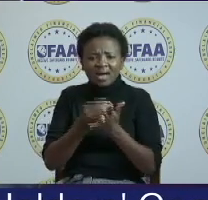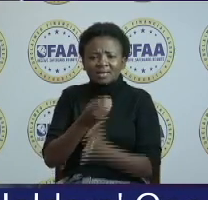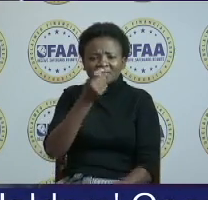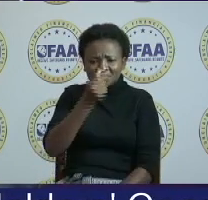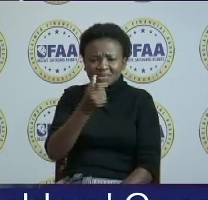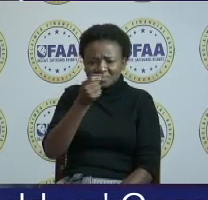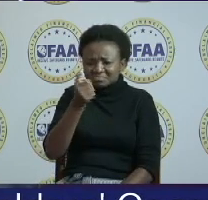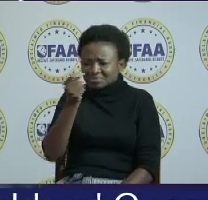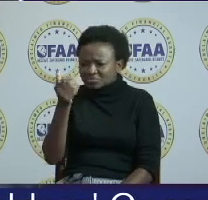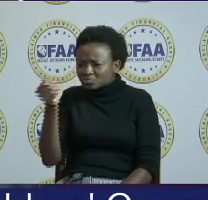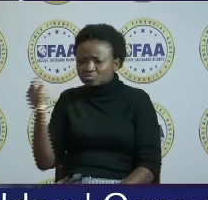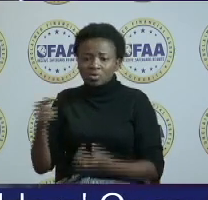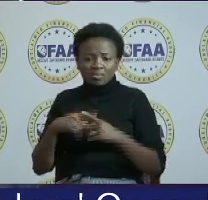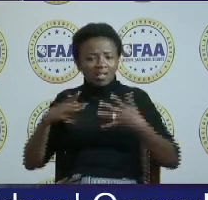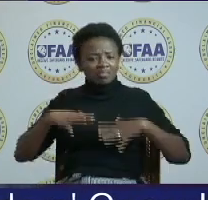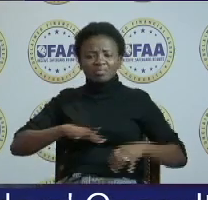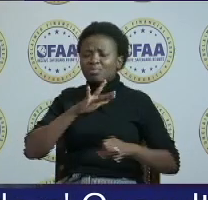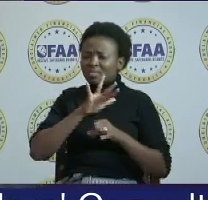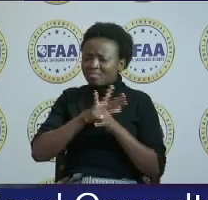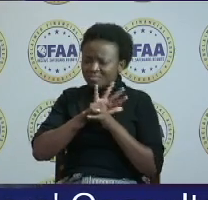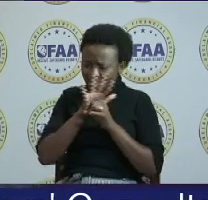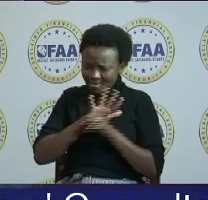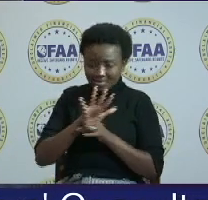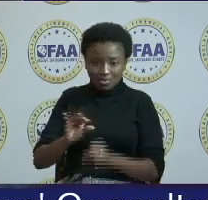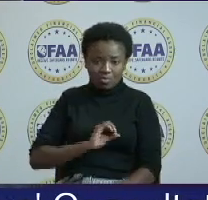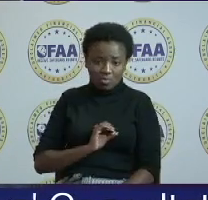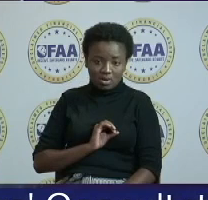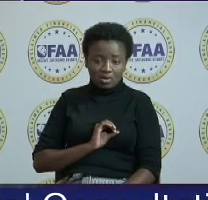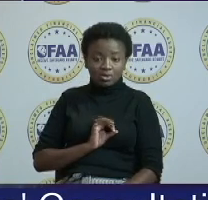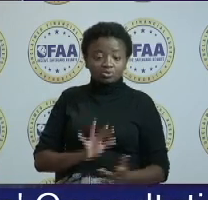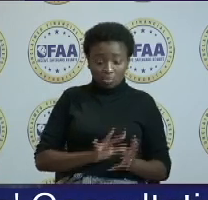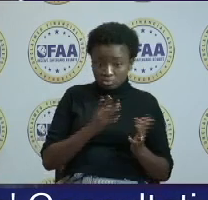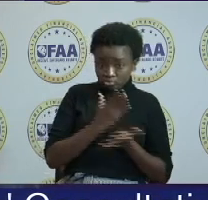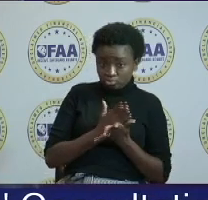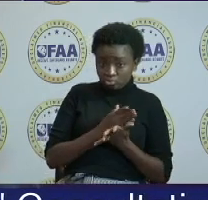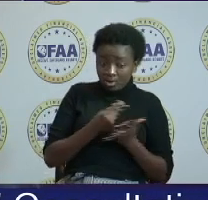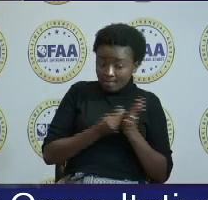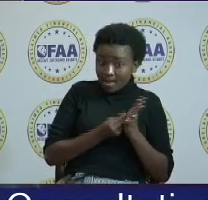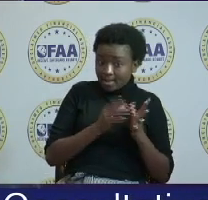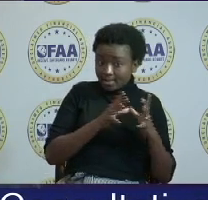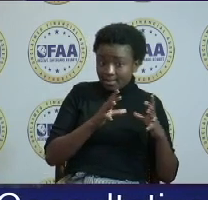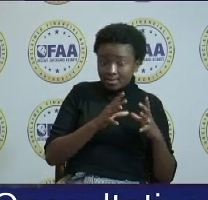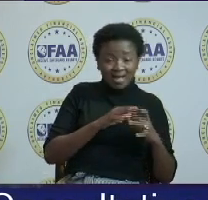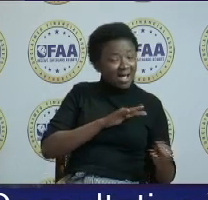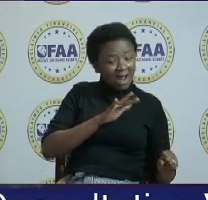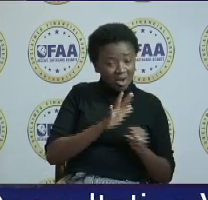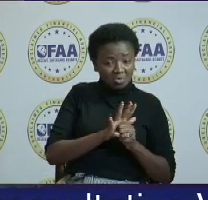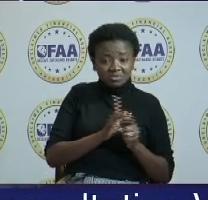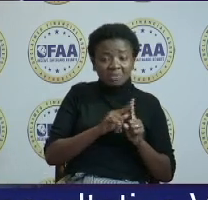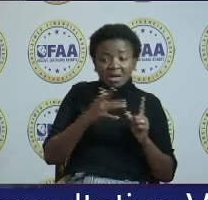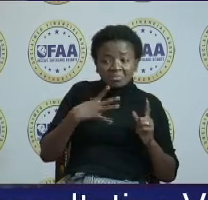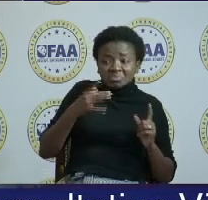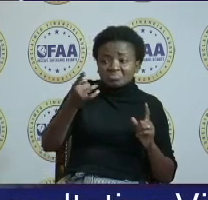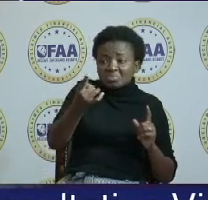belonging to so many people. So cumulatively, it's a huge amount of money, but individually, it's a very small sum of